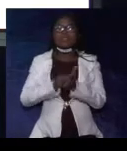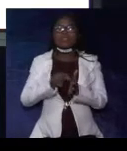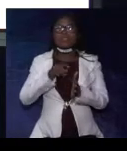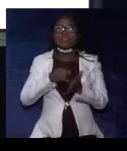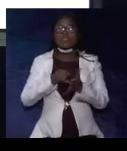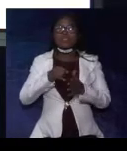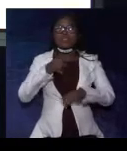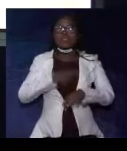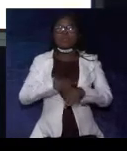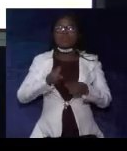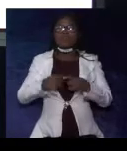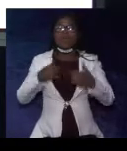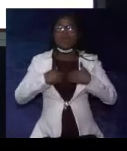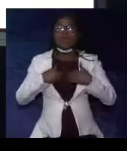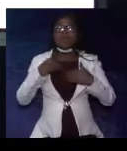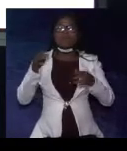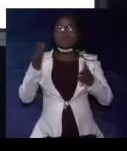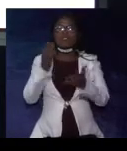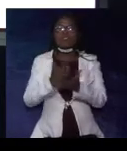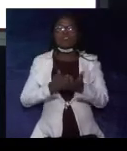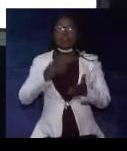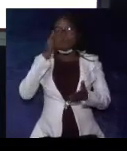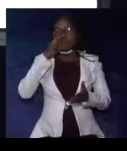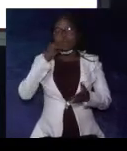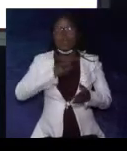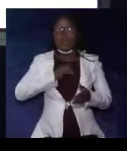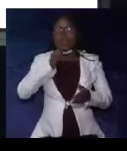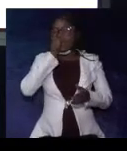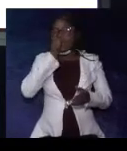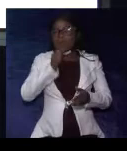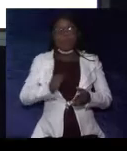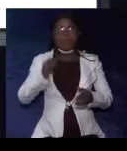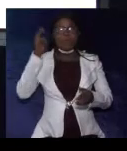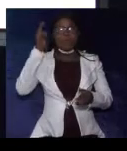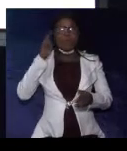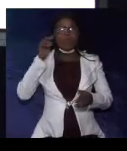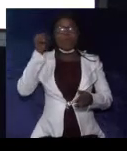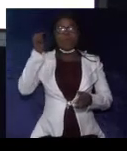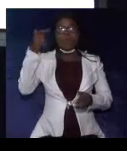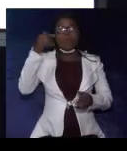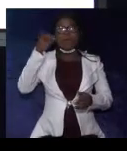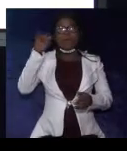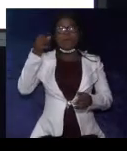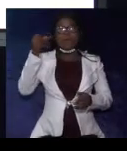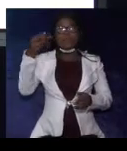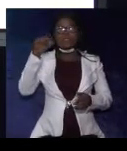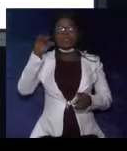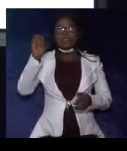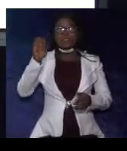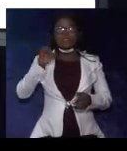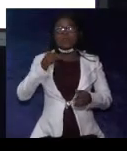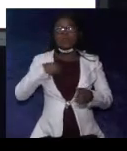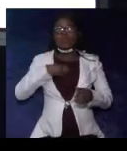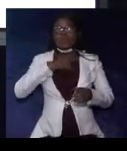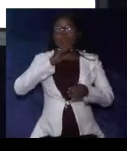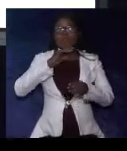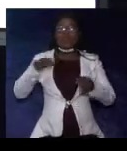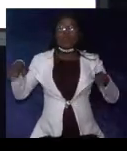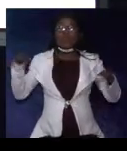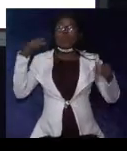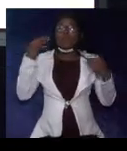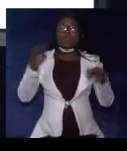that means it is time to have some fun. I am Uncle Agbaje. Today in mathematics we will conclude our work